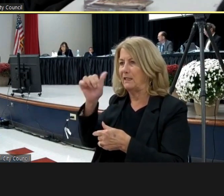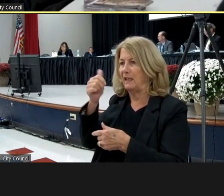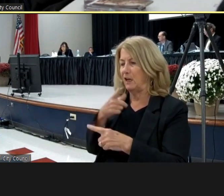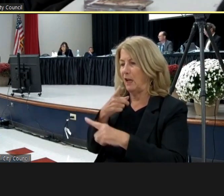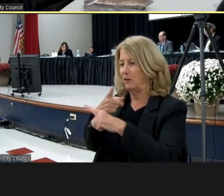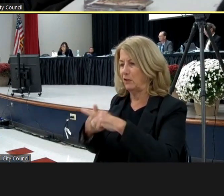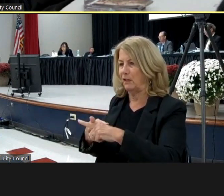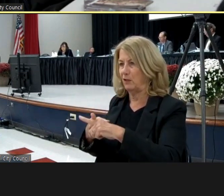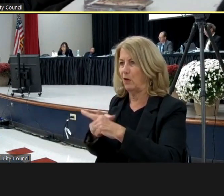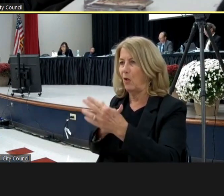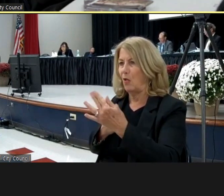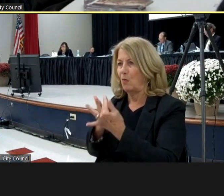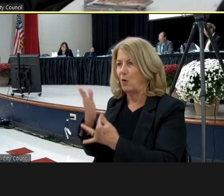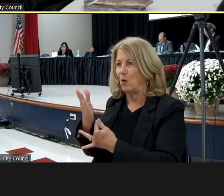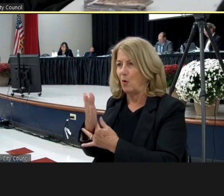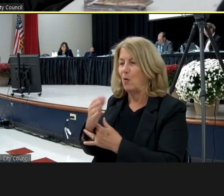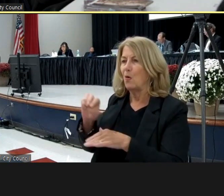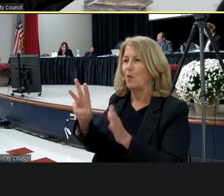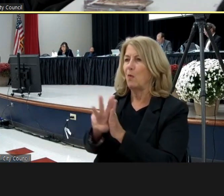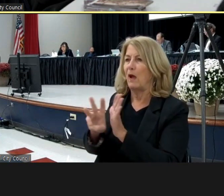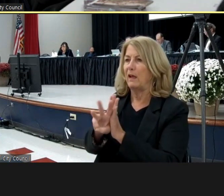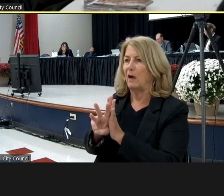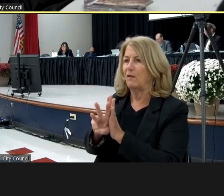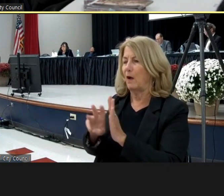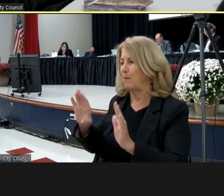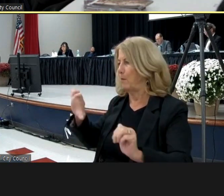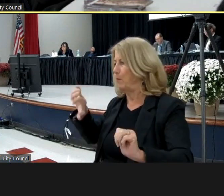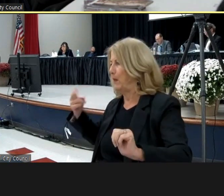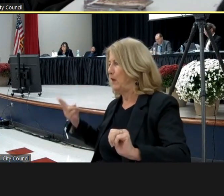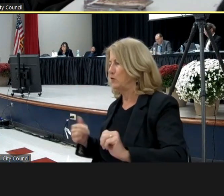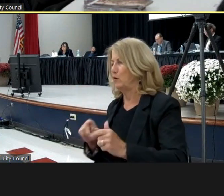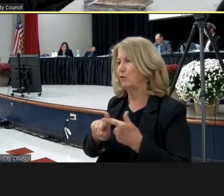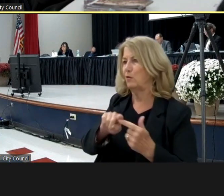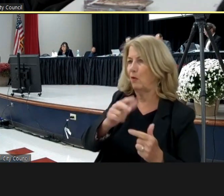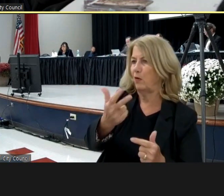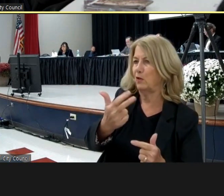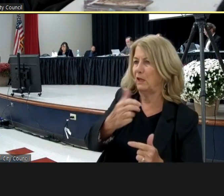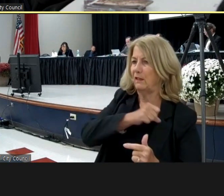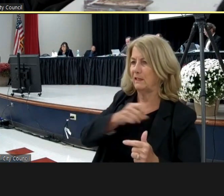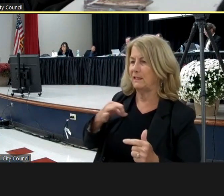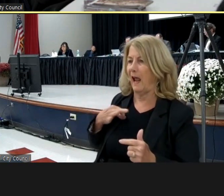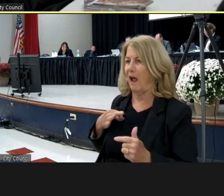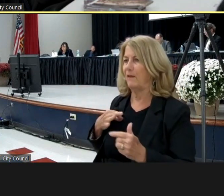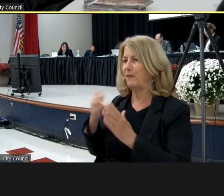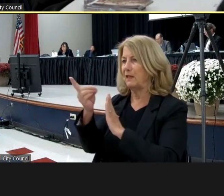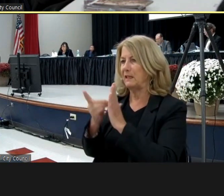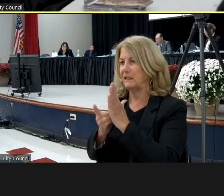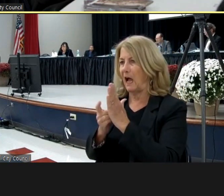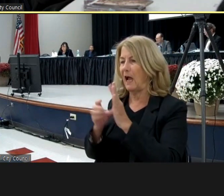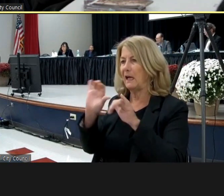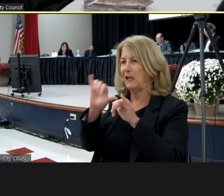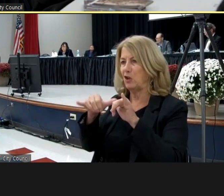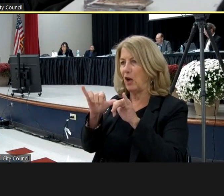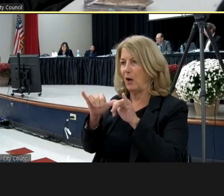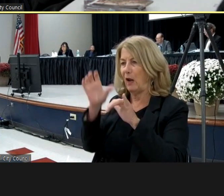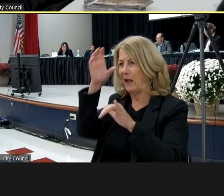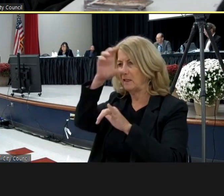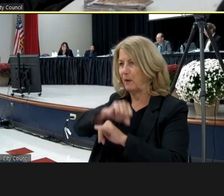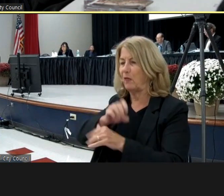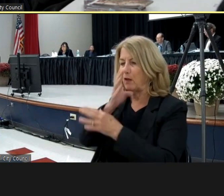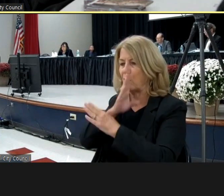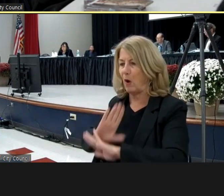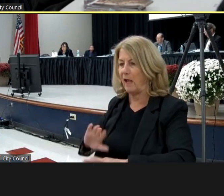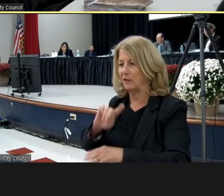Peach to 13th. Staff and our design engineer are currently estimating completion of the quiet zone in